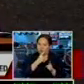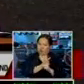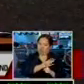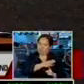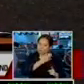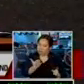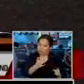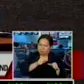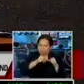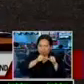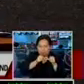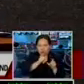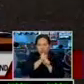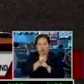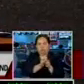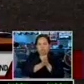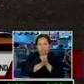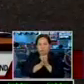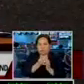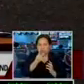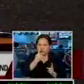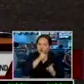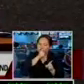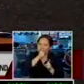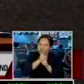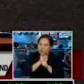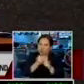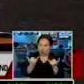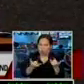determined to see to it that